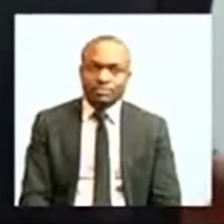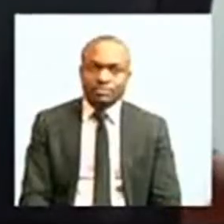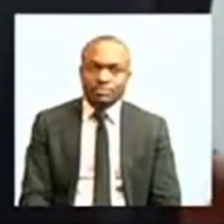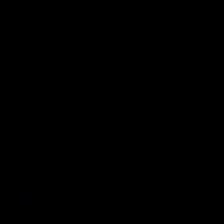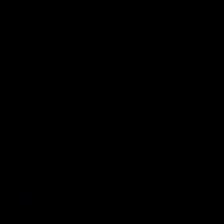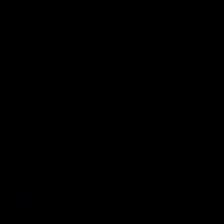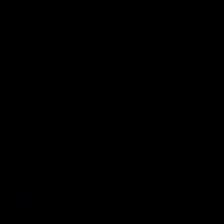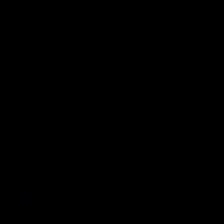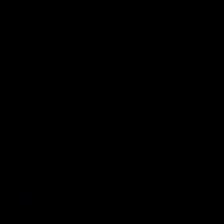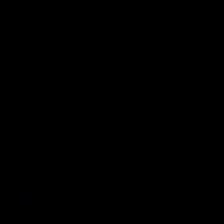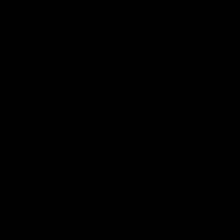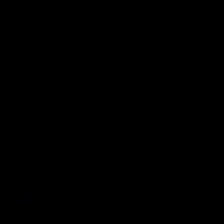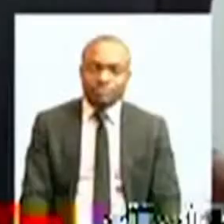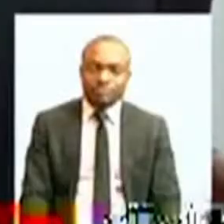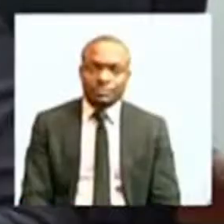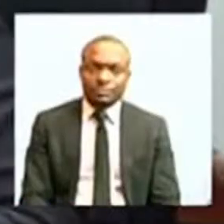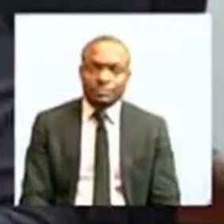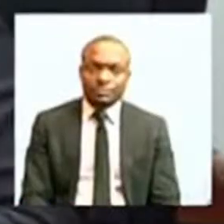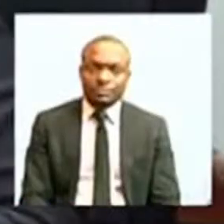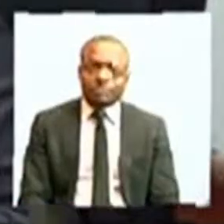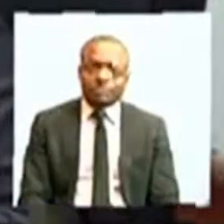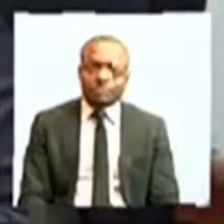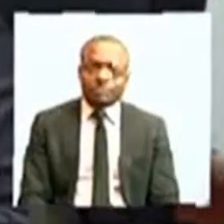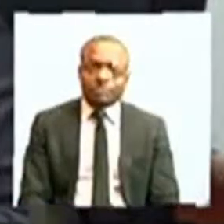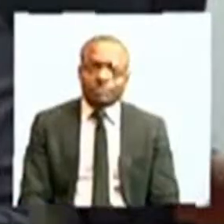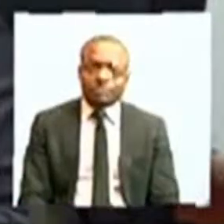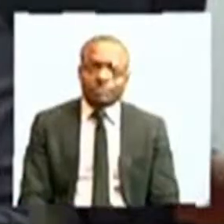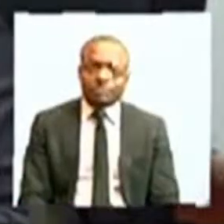it a lot of...